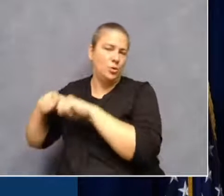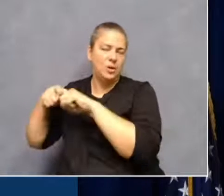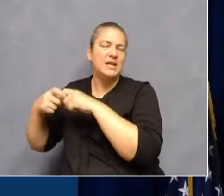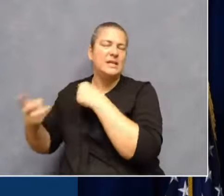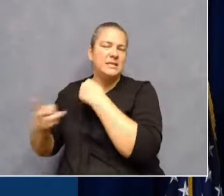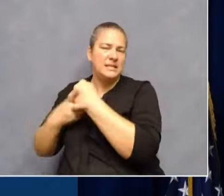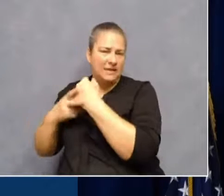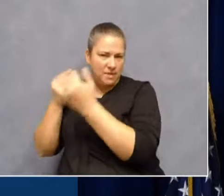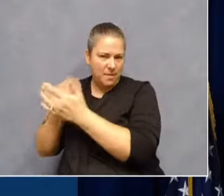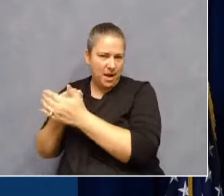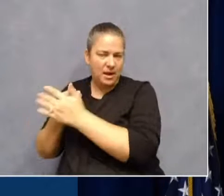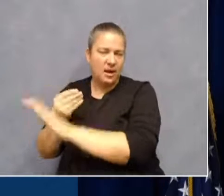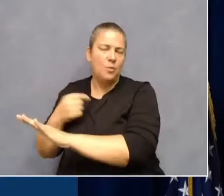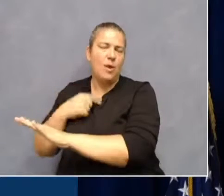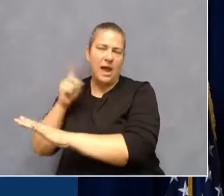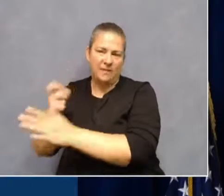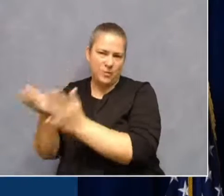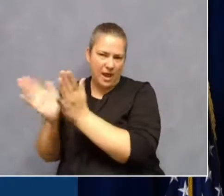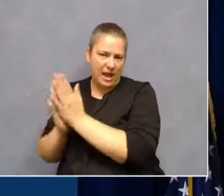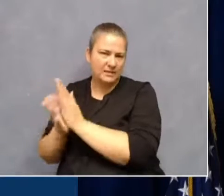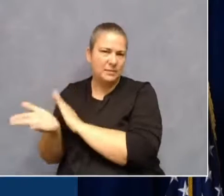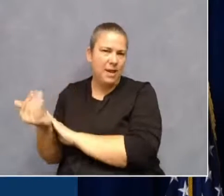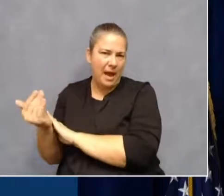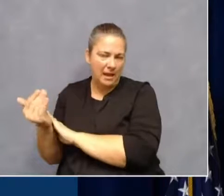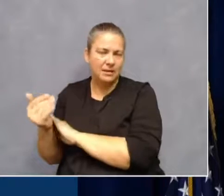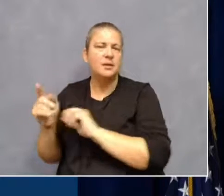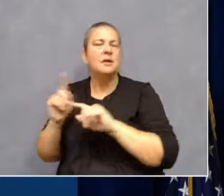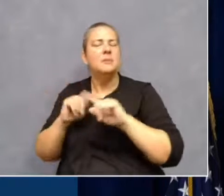to request it back, but we're trying to help